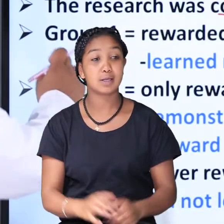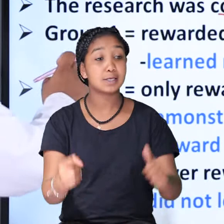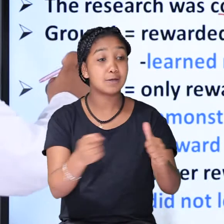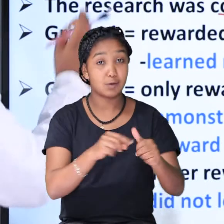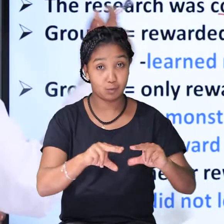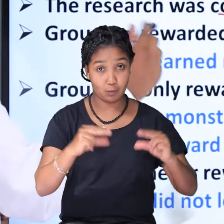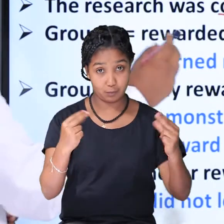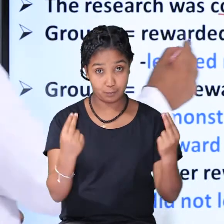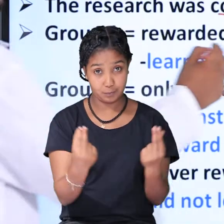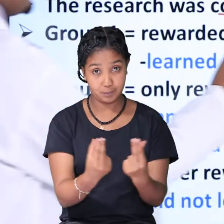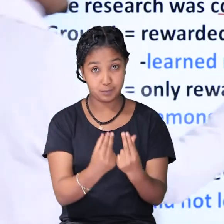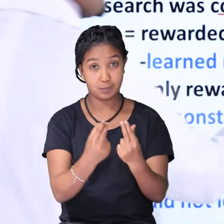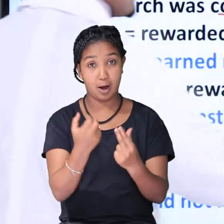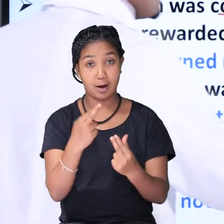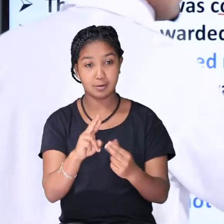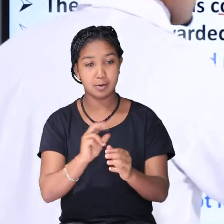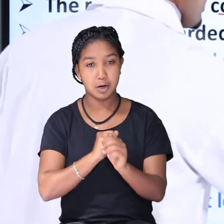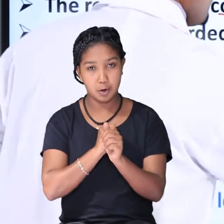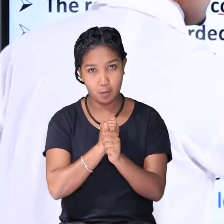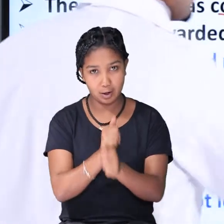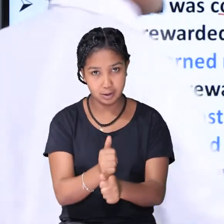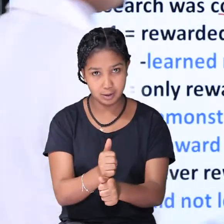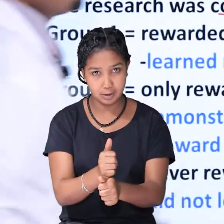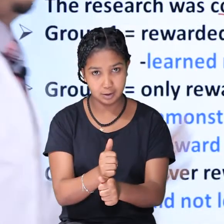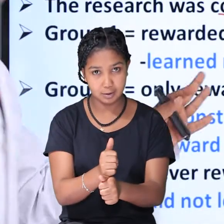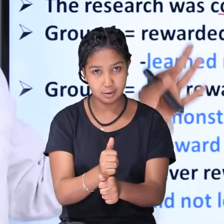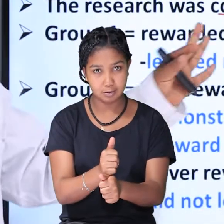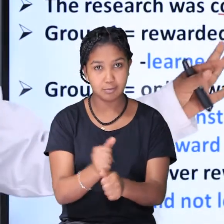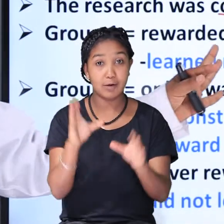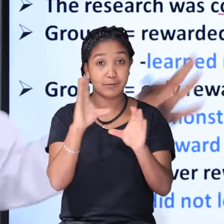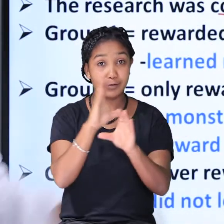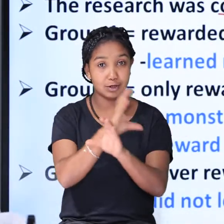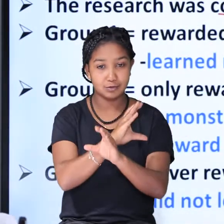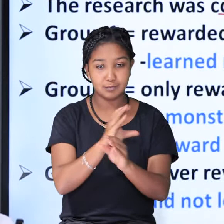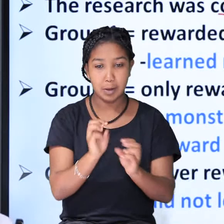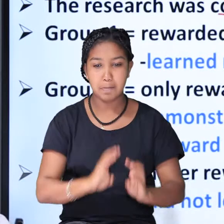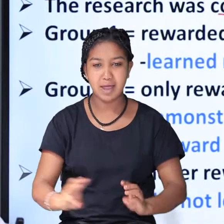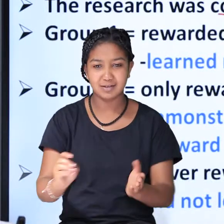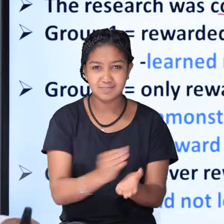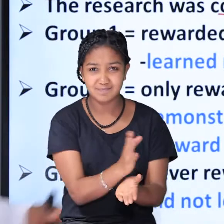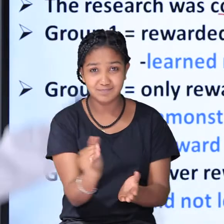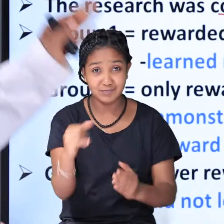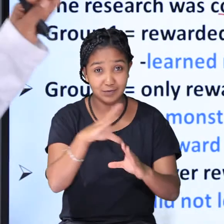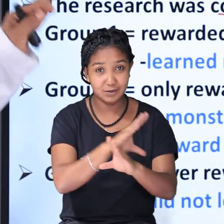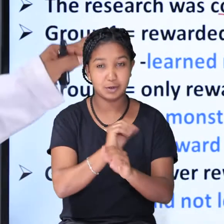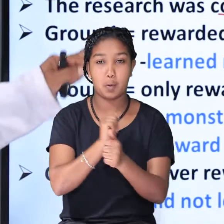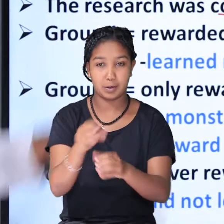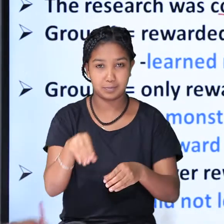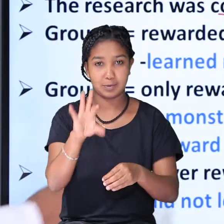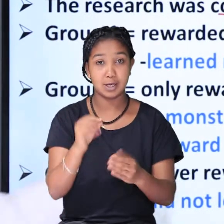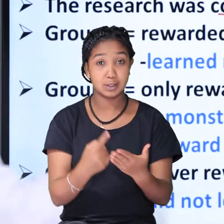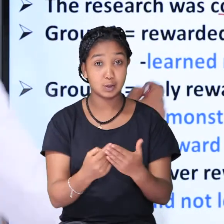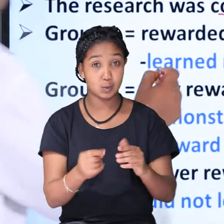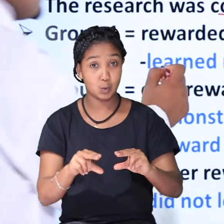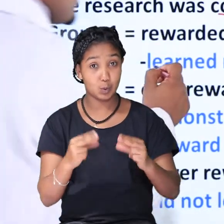The first group are rewarded every time they finish the maze, and these